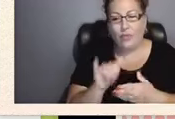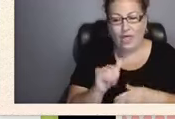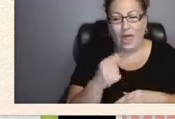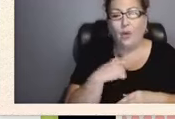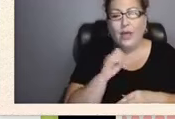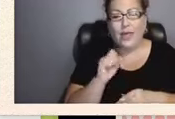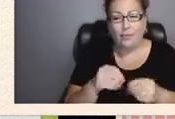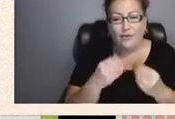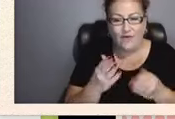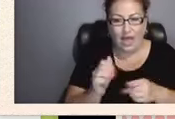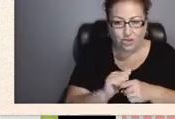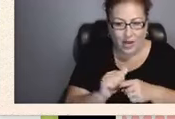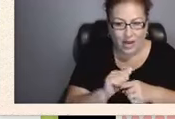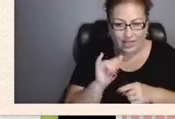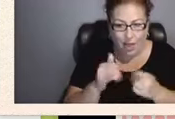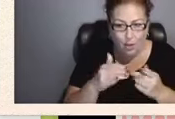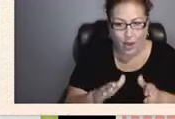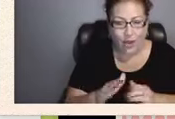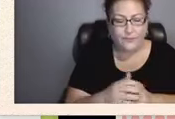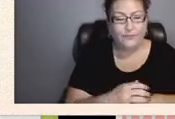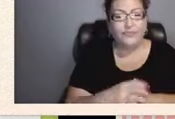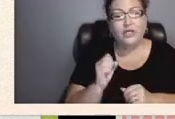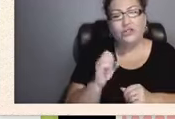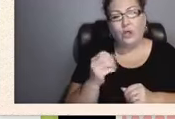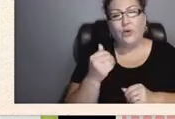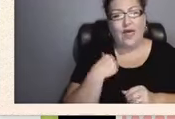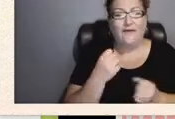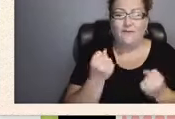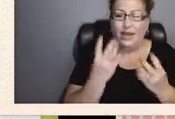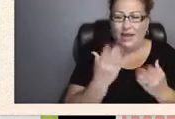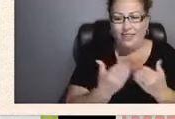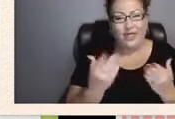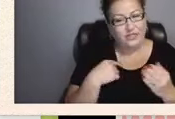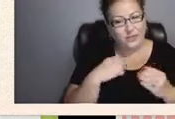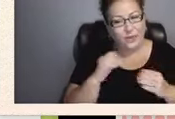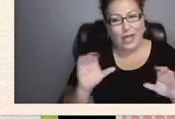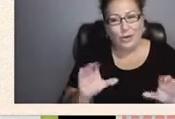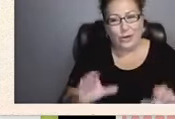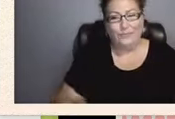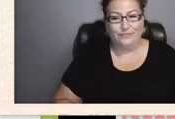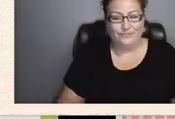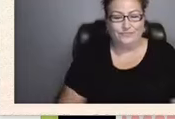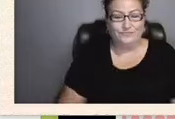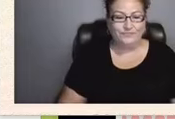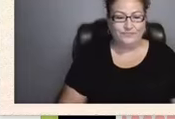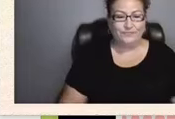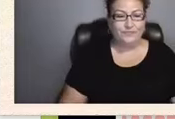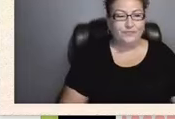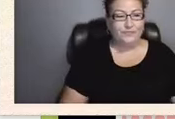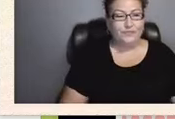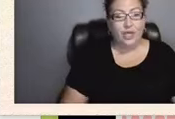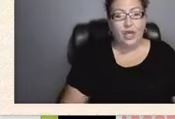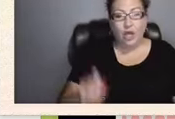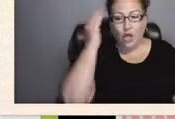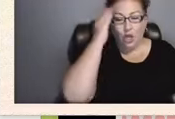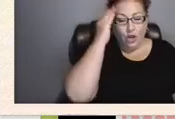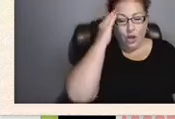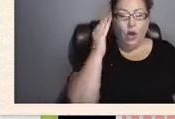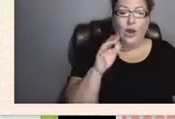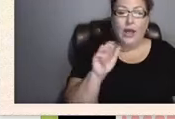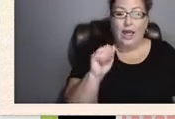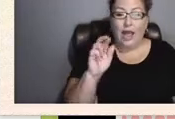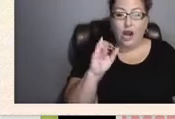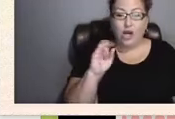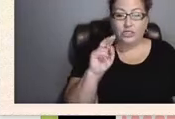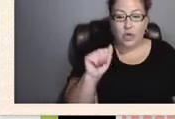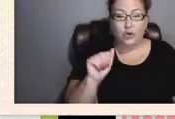training that way. So there's a lot of things that we can do. Yep. Yeah, we, Arizona is actually